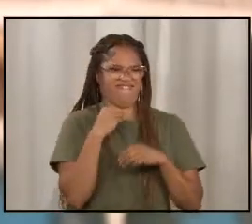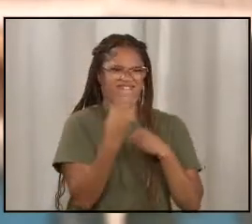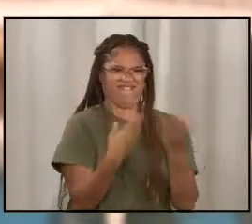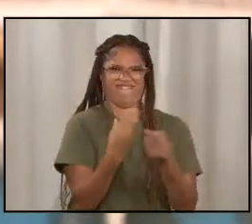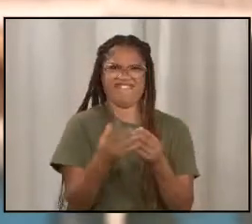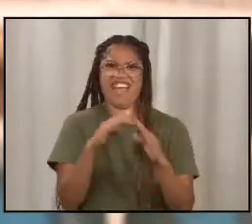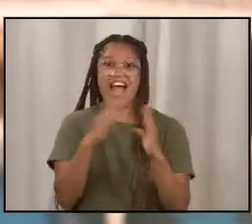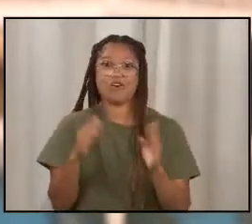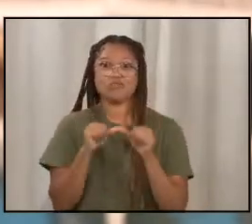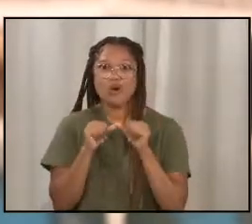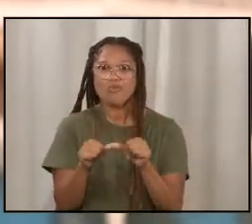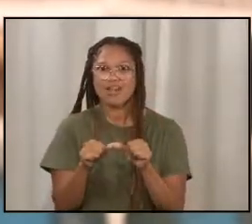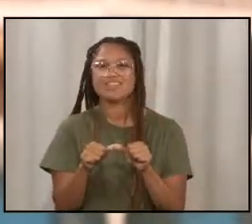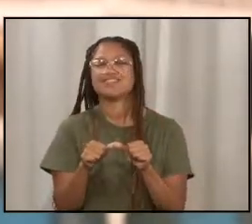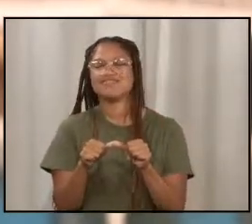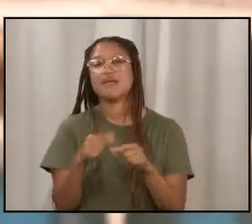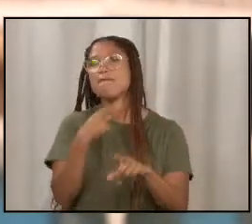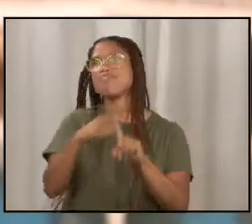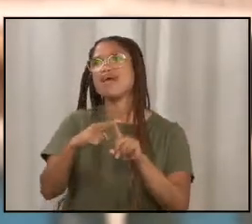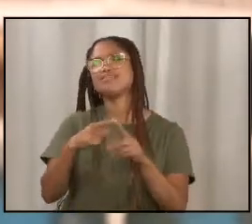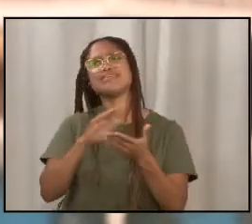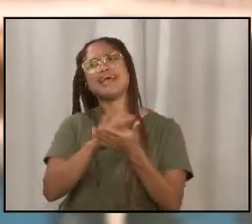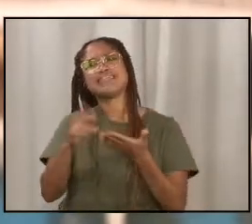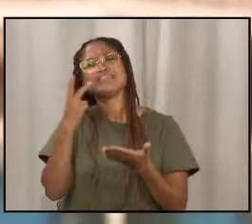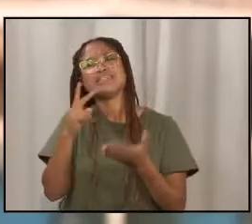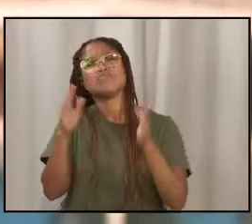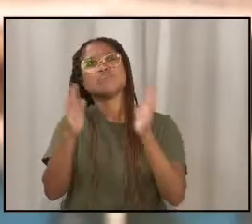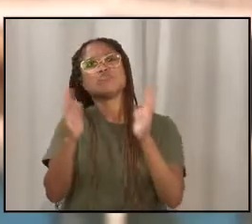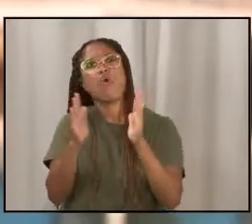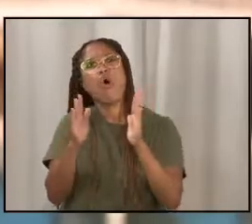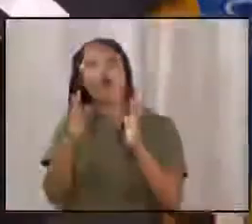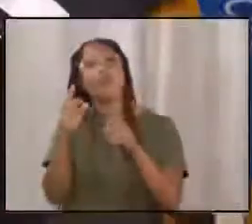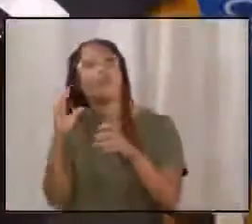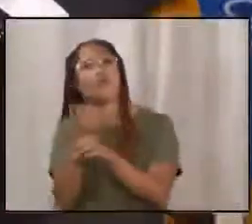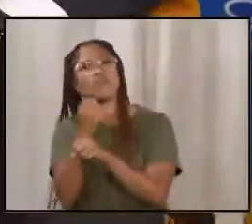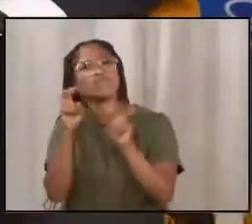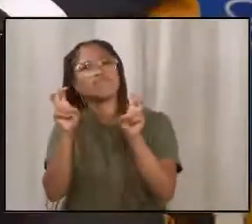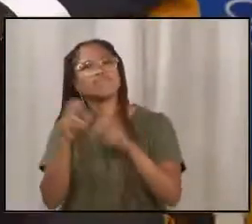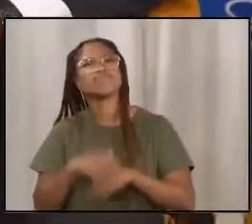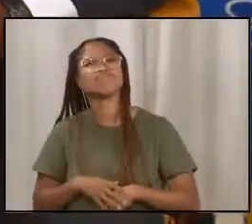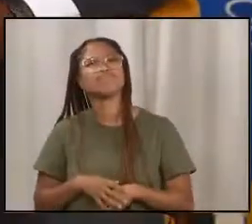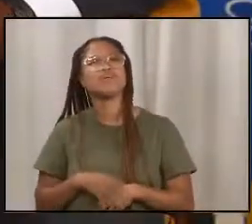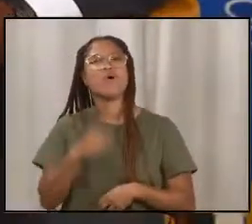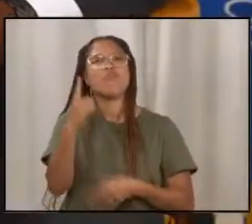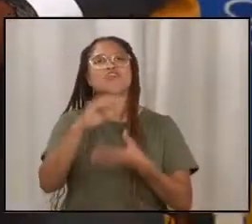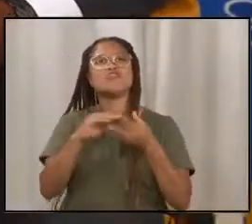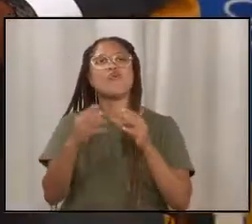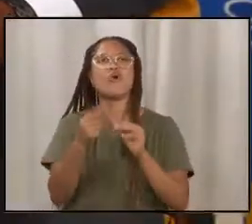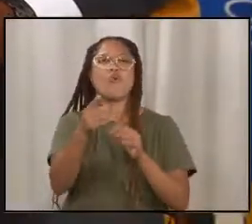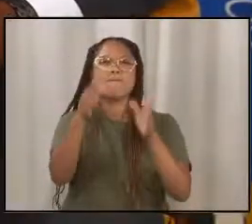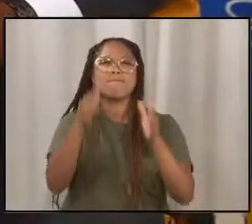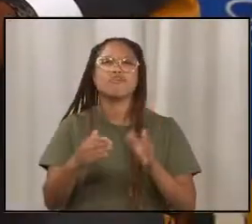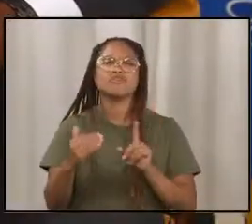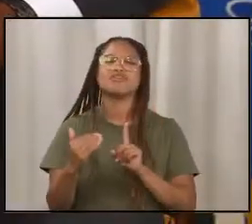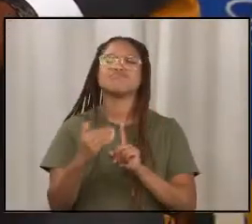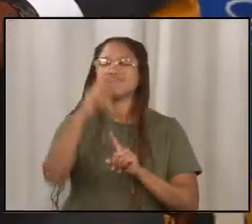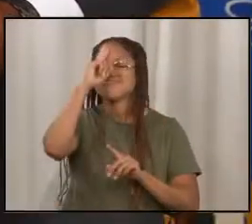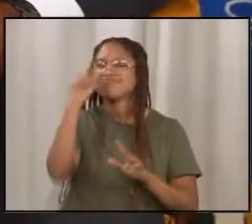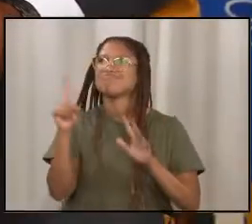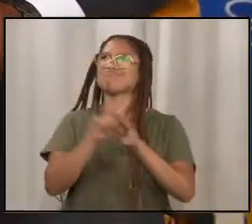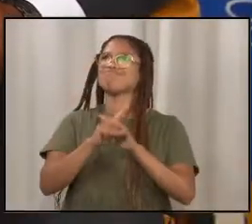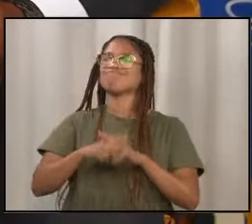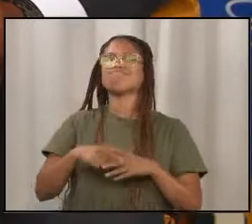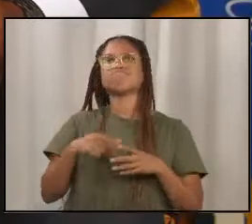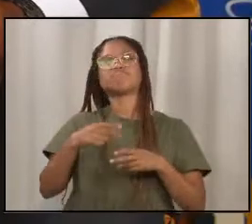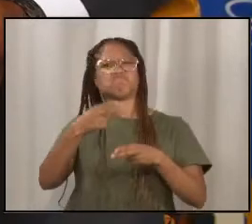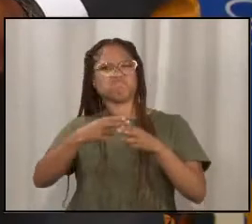of the smaller wins that we see each and every day. And so one story that comes to mind, and we'll call him John. John visited our